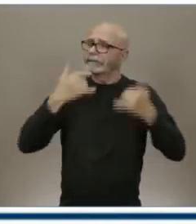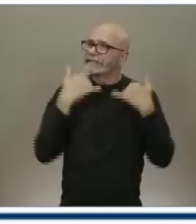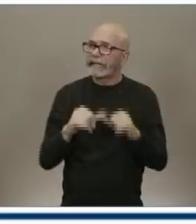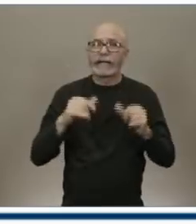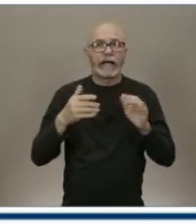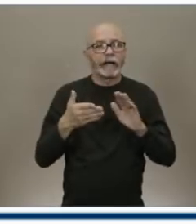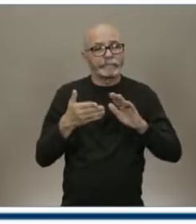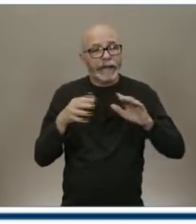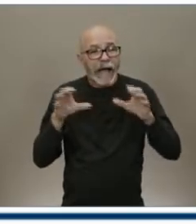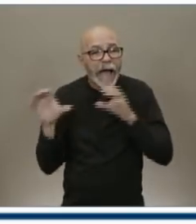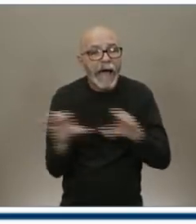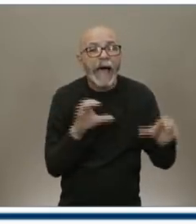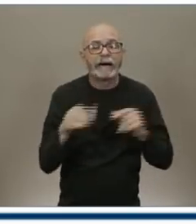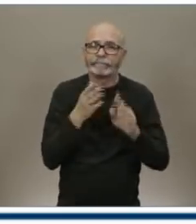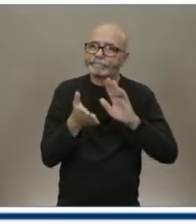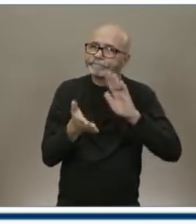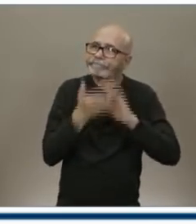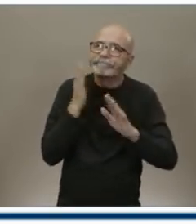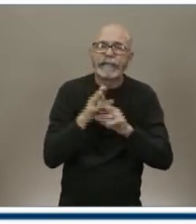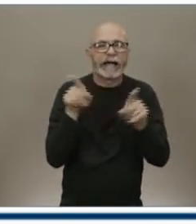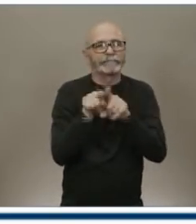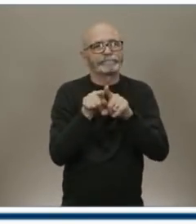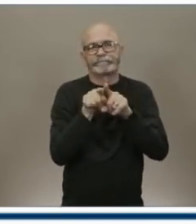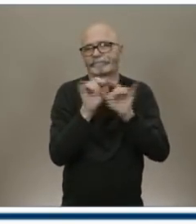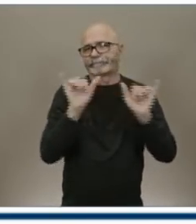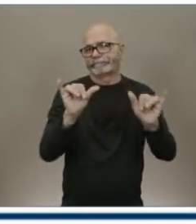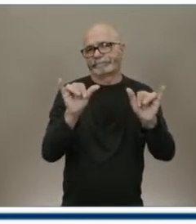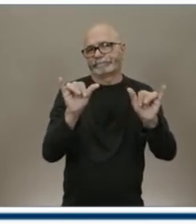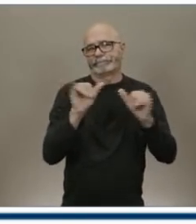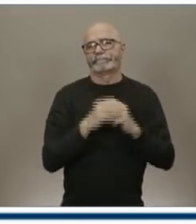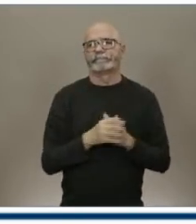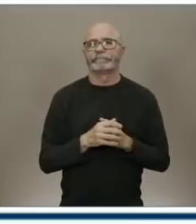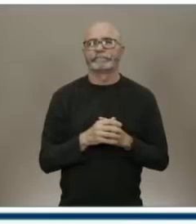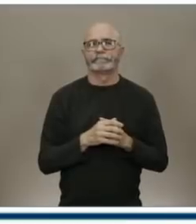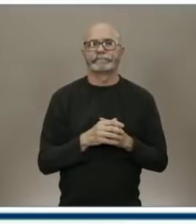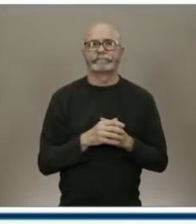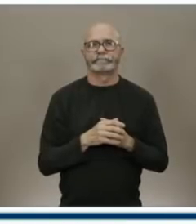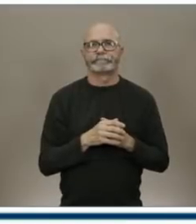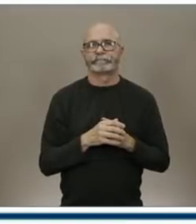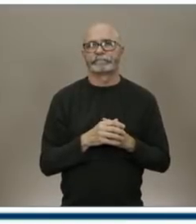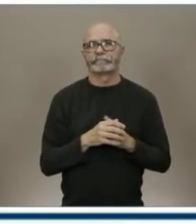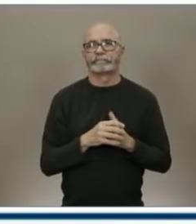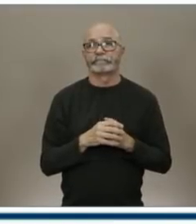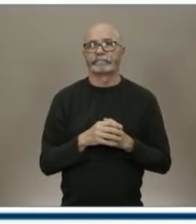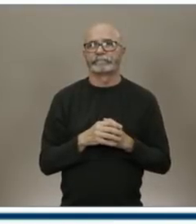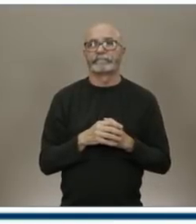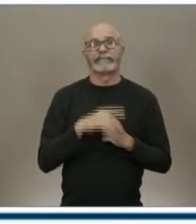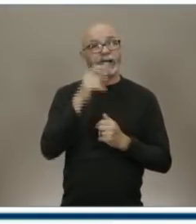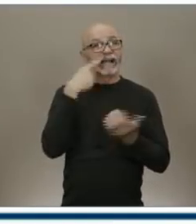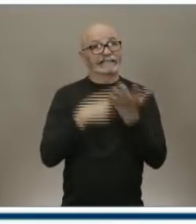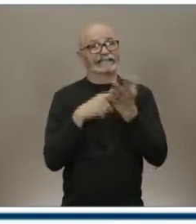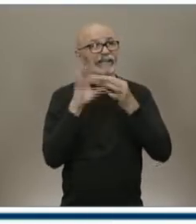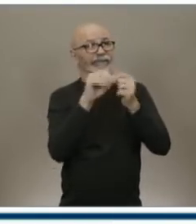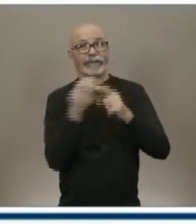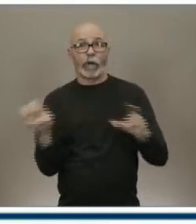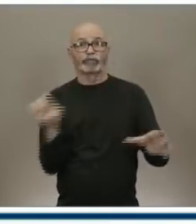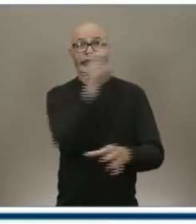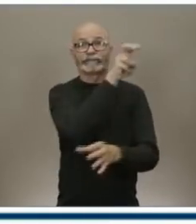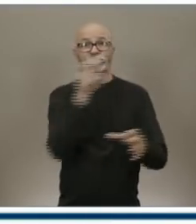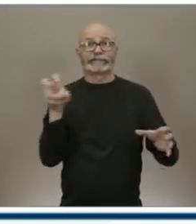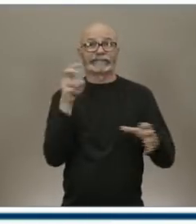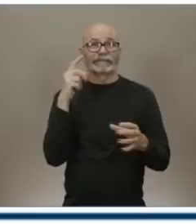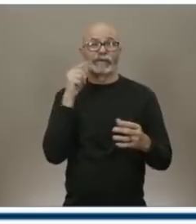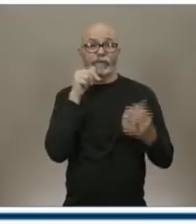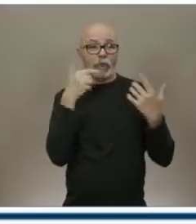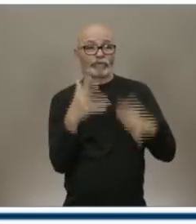precautions. And so, even though we're talking about having these travel passports, we have to